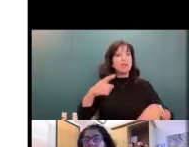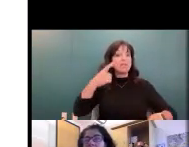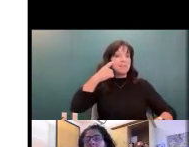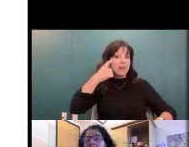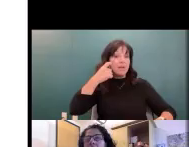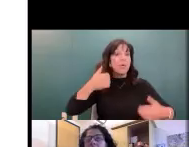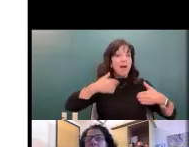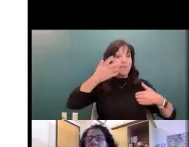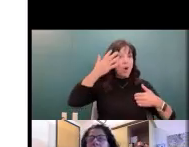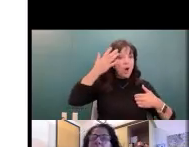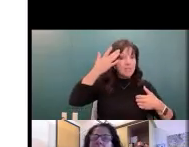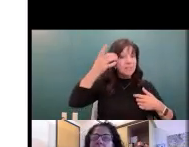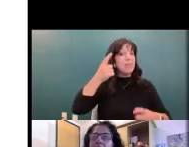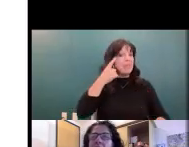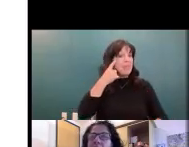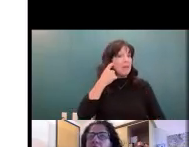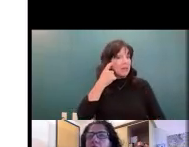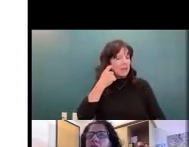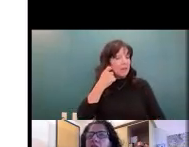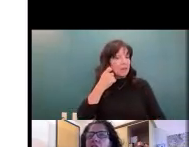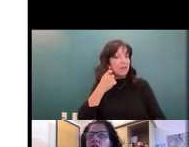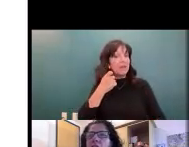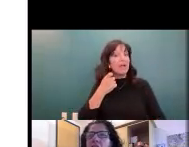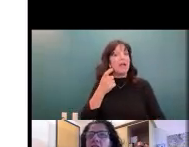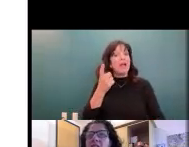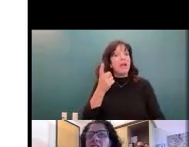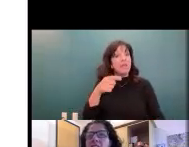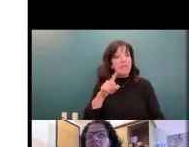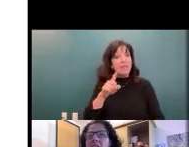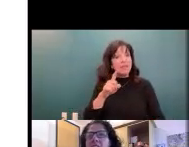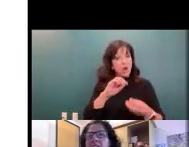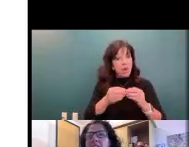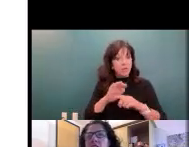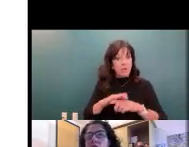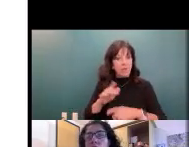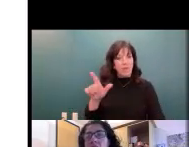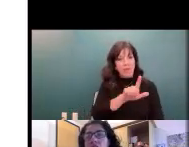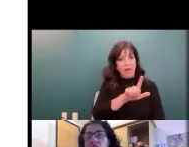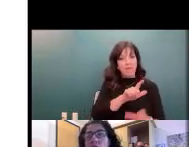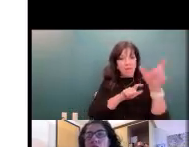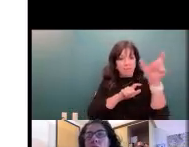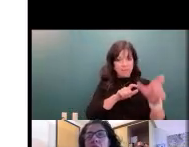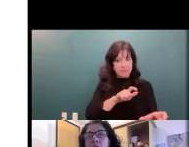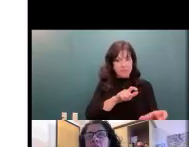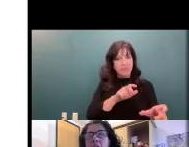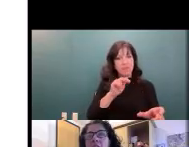have autism. And these are figures on the left-hand side. This is the